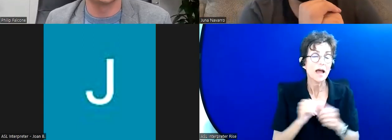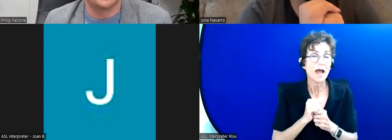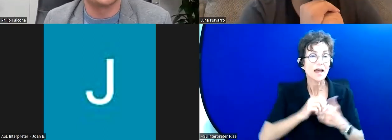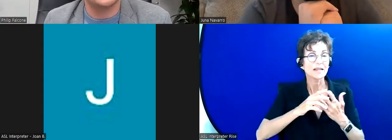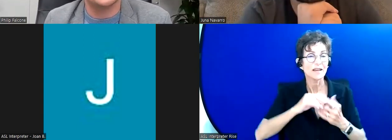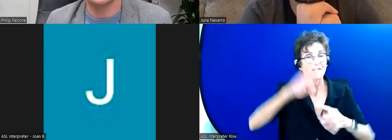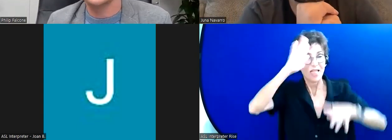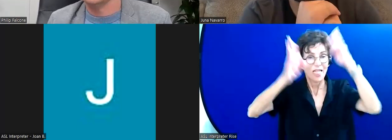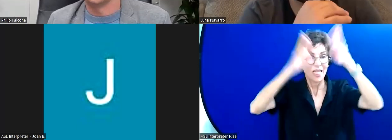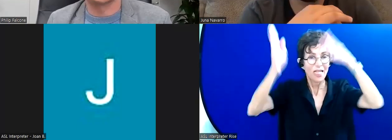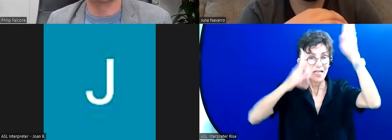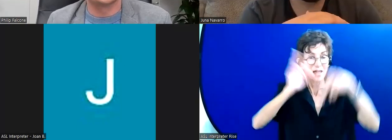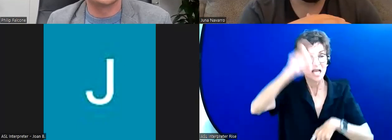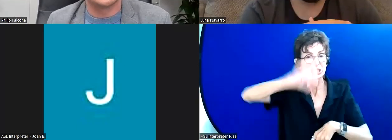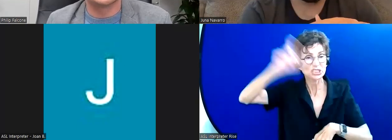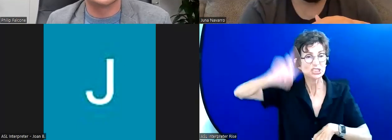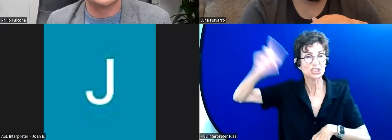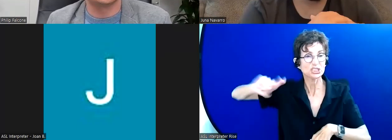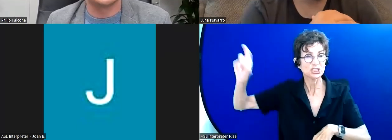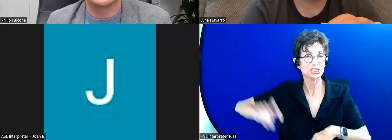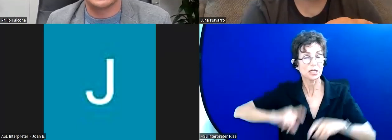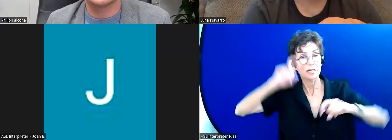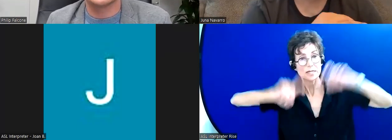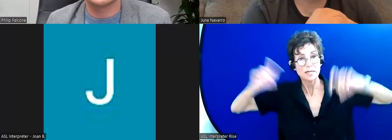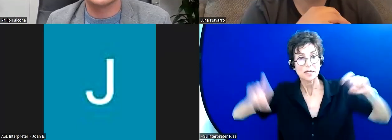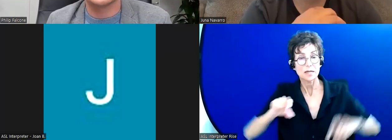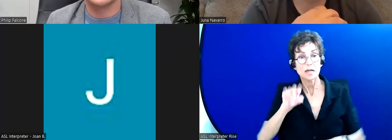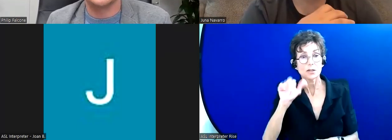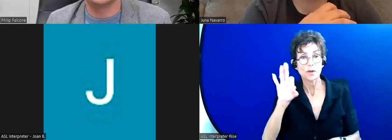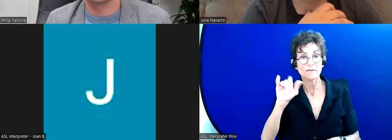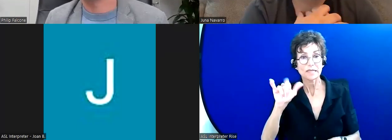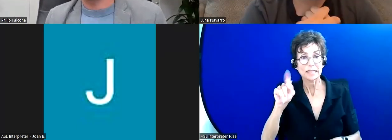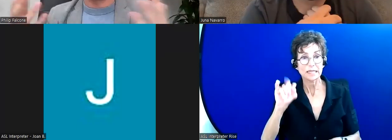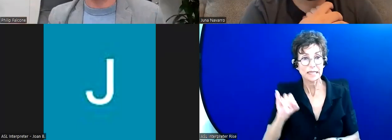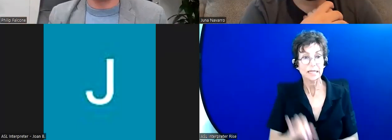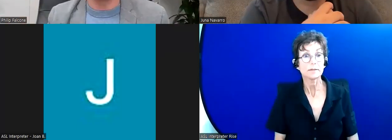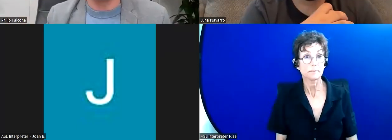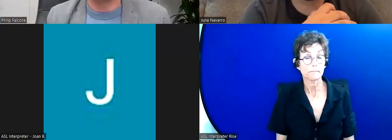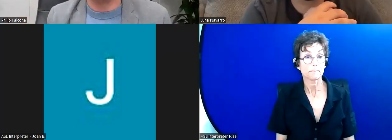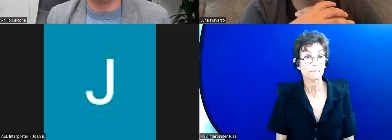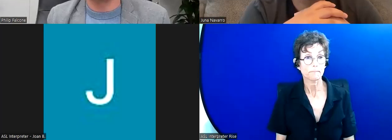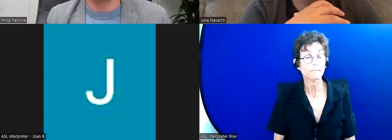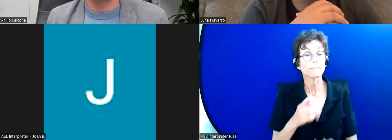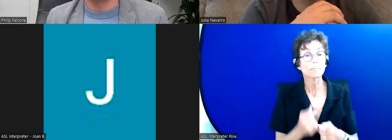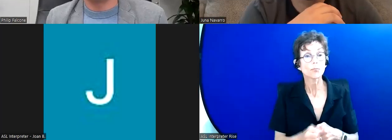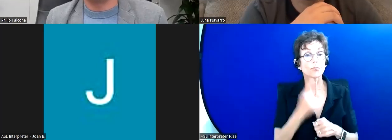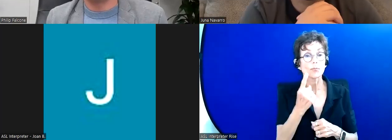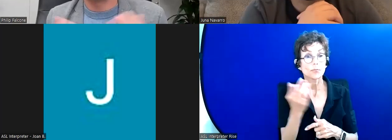out and remove the graffiti, one of the things that we realized as a city was that public art, murals in